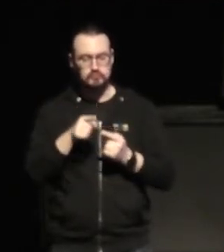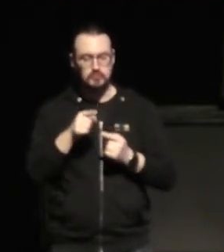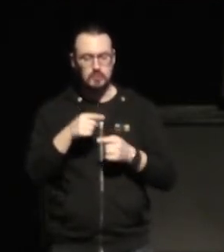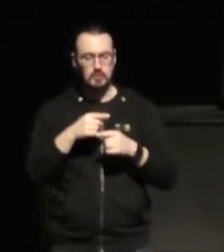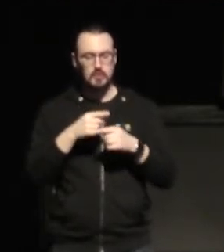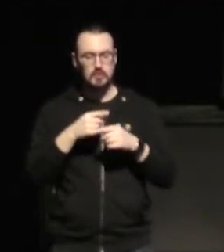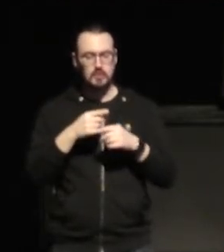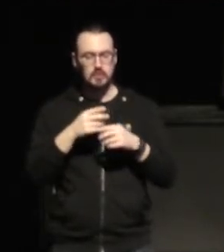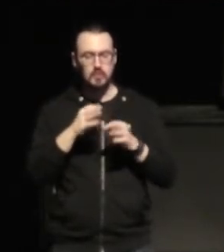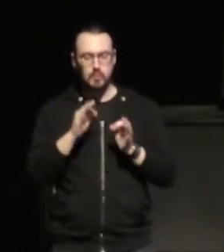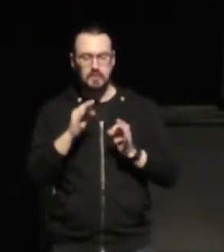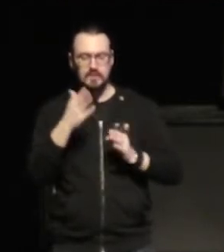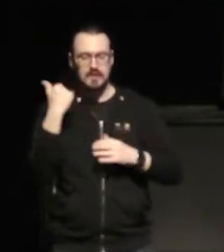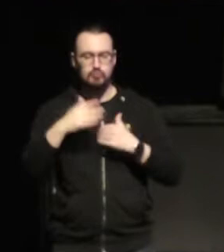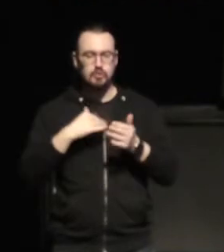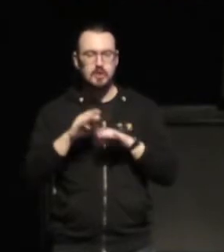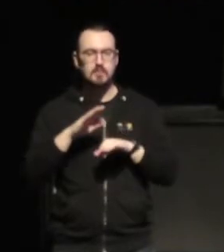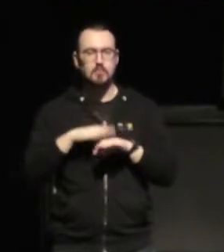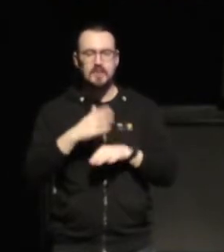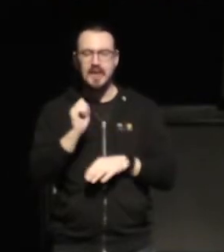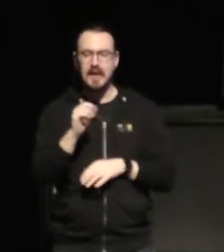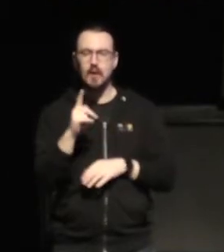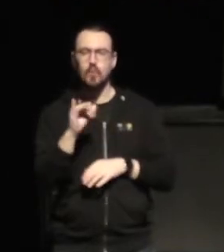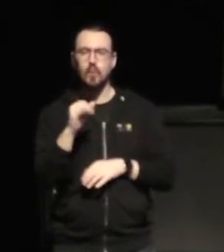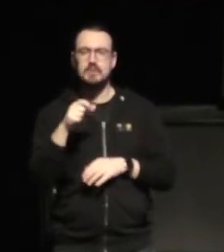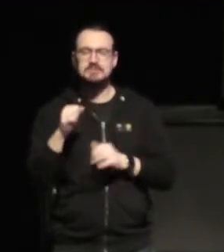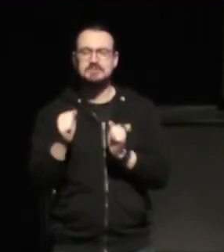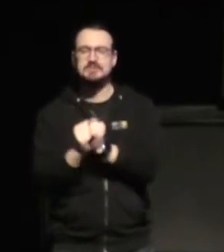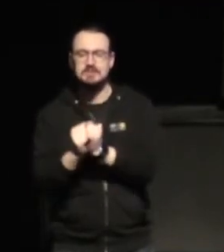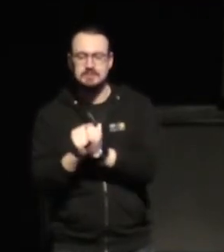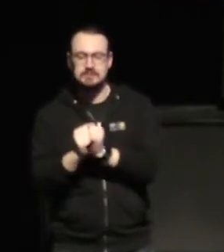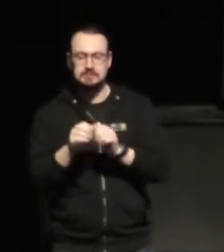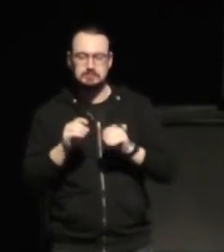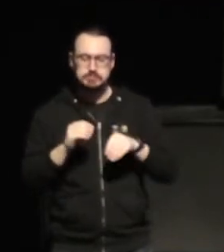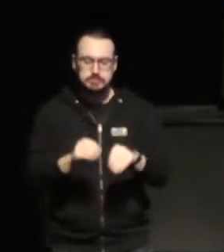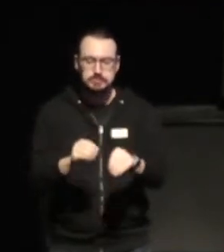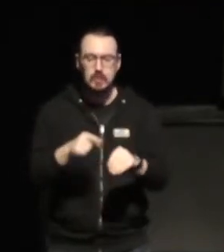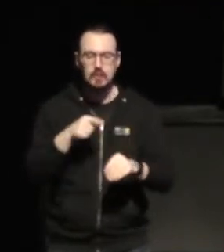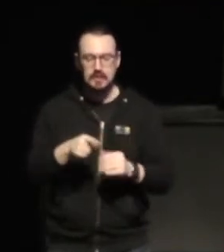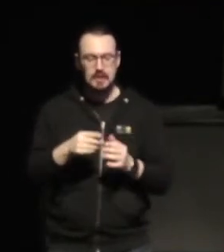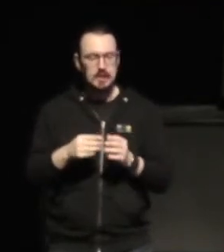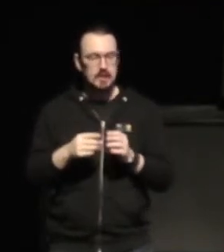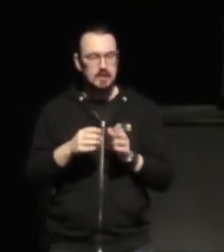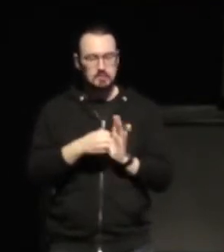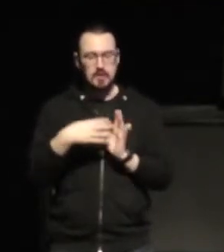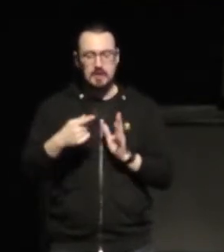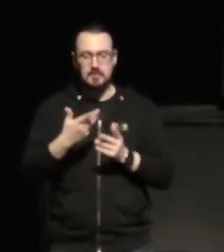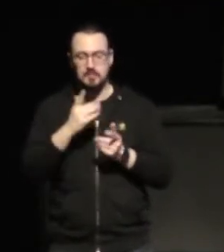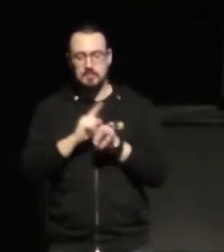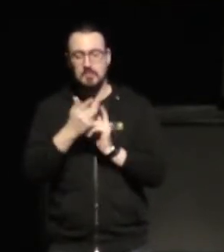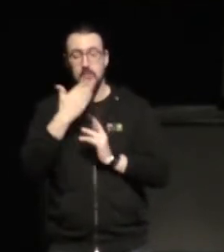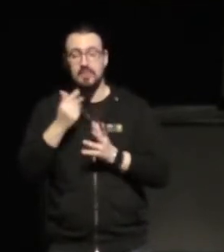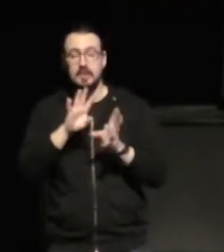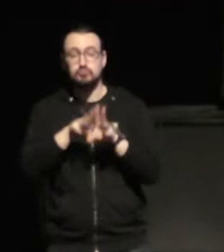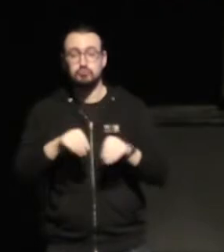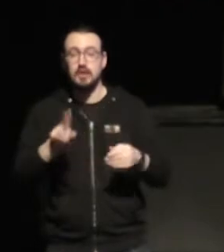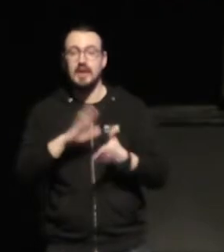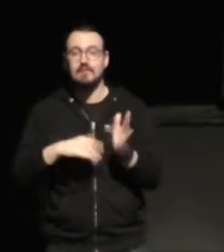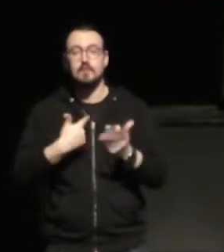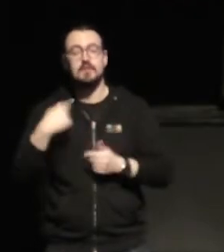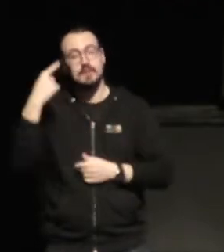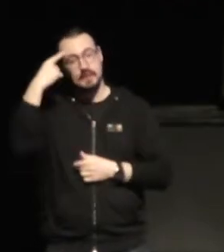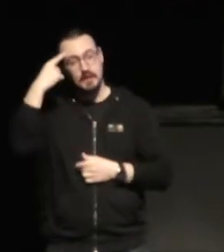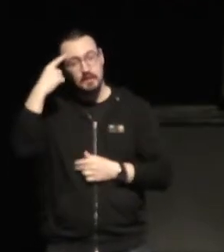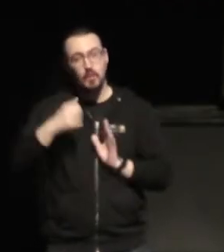agroecological way of producing. And this approach is giving much more results than we expected.